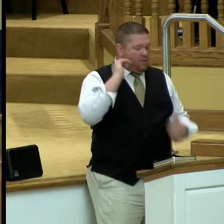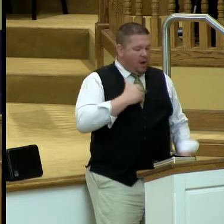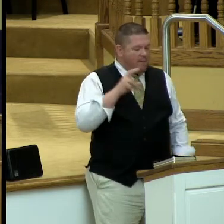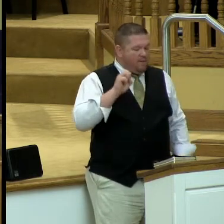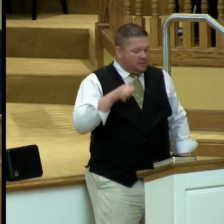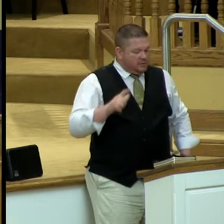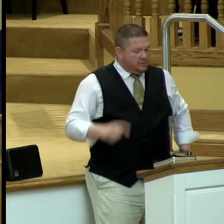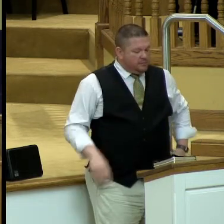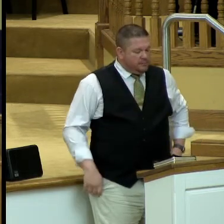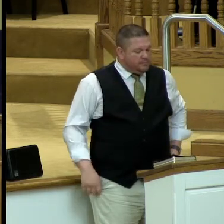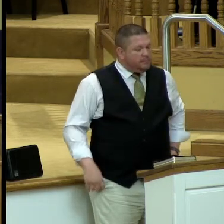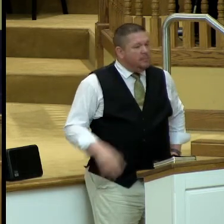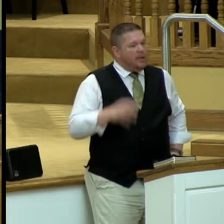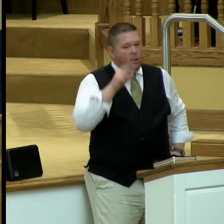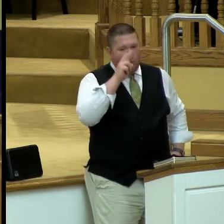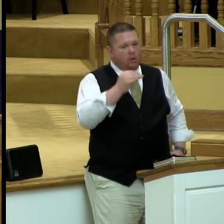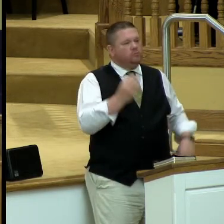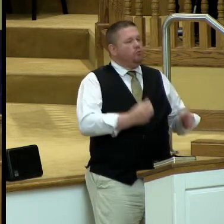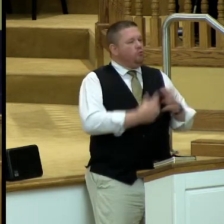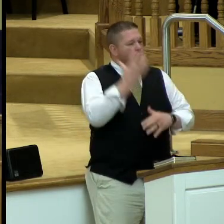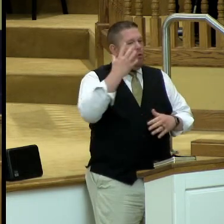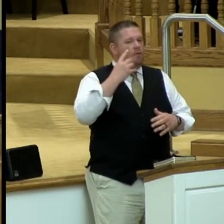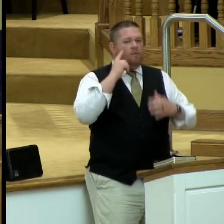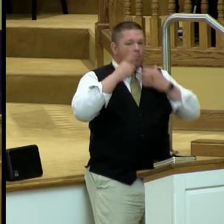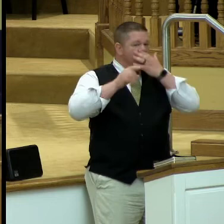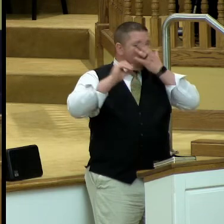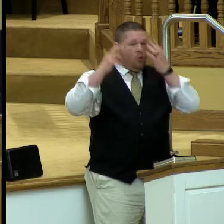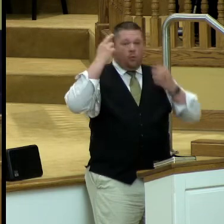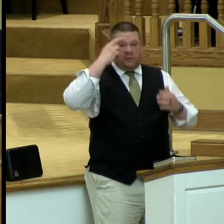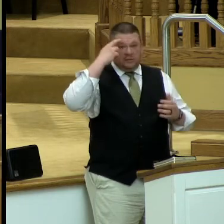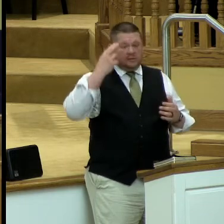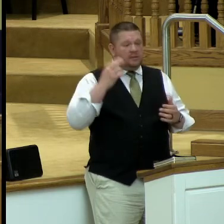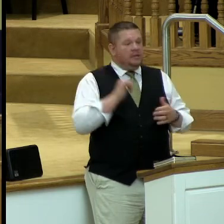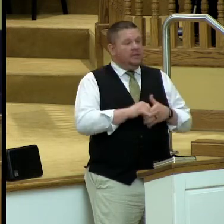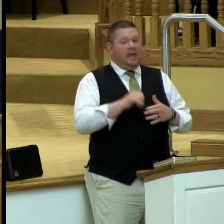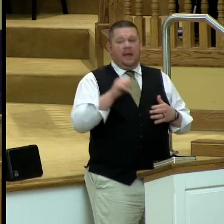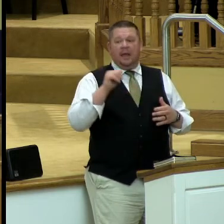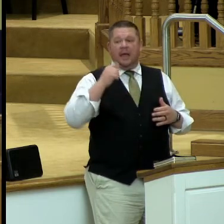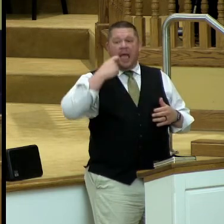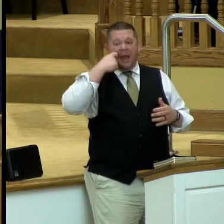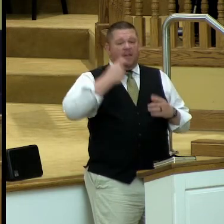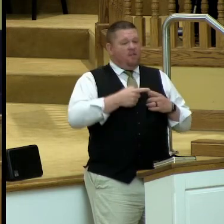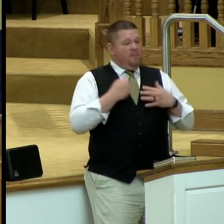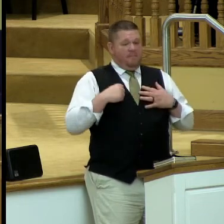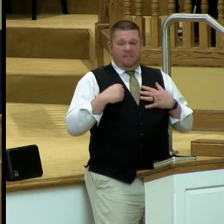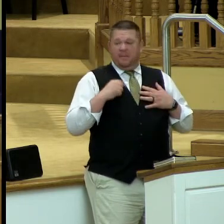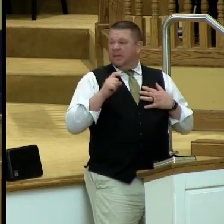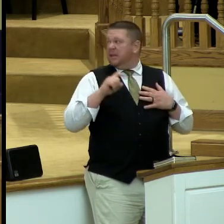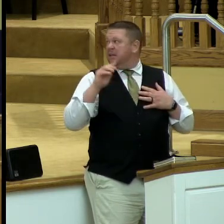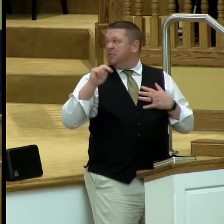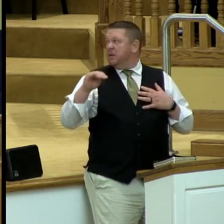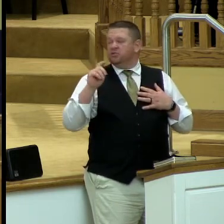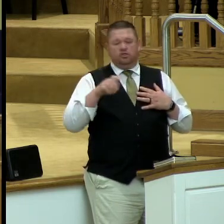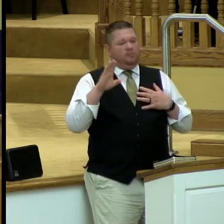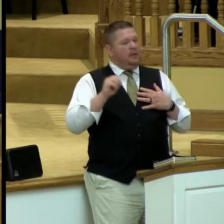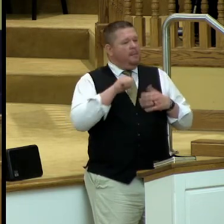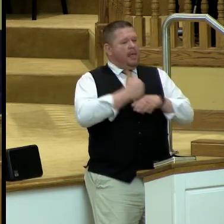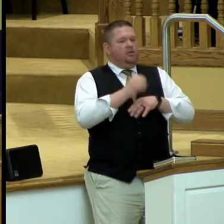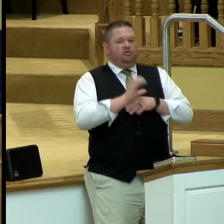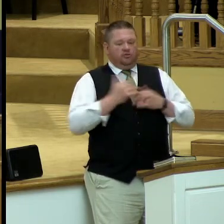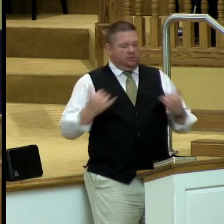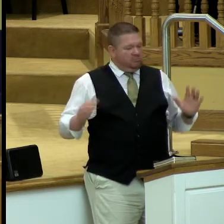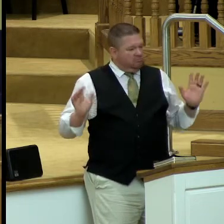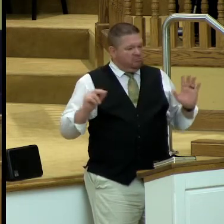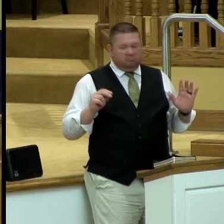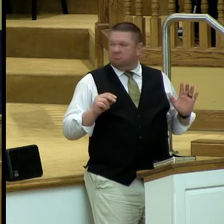planned for our vessels. And watch Him grow and flourish. There's no reason that an addict from Clovis, New Mexico should be planting a